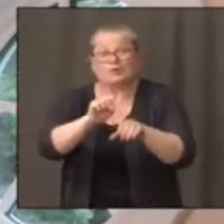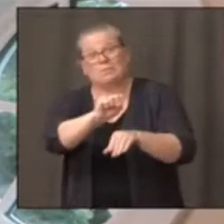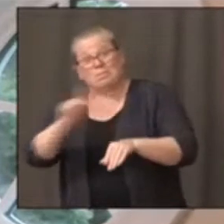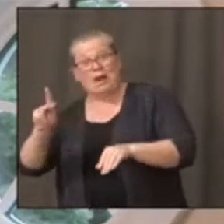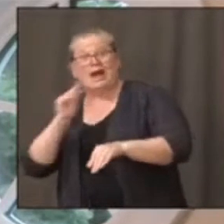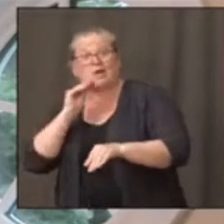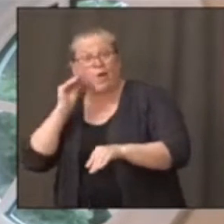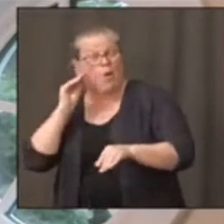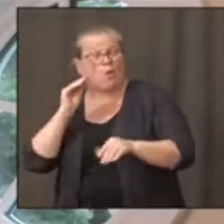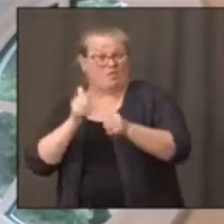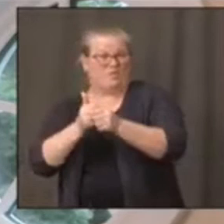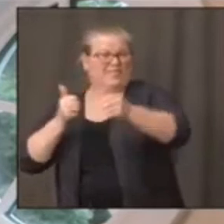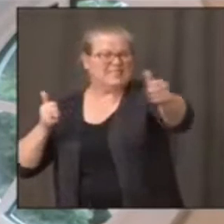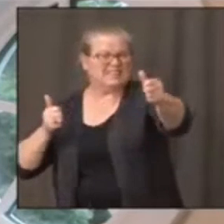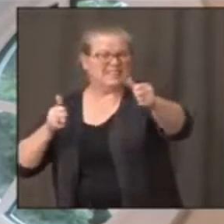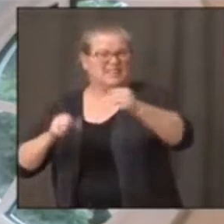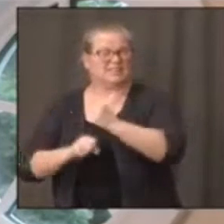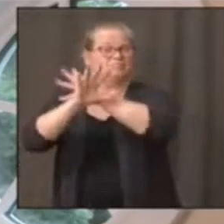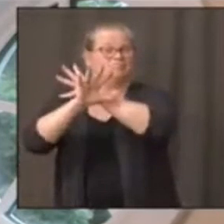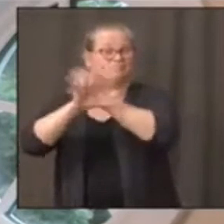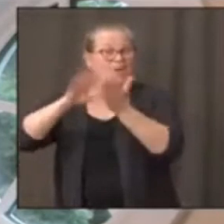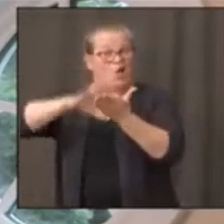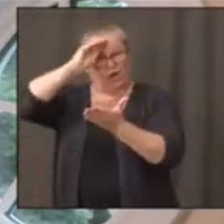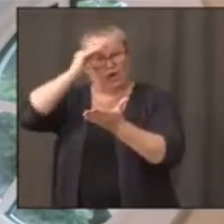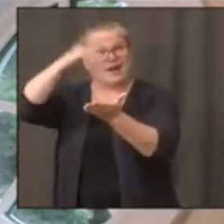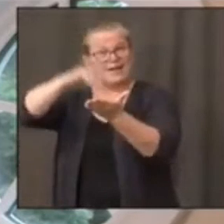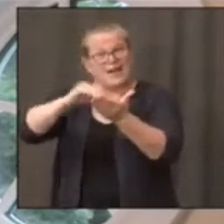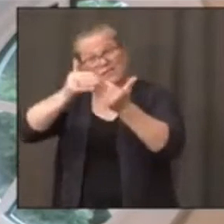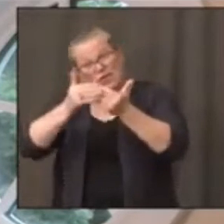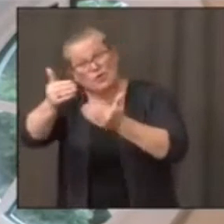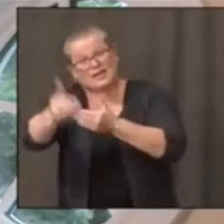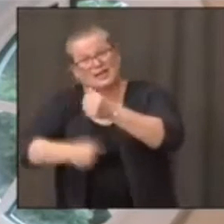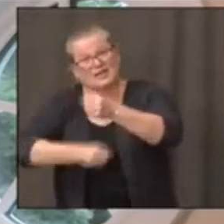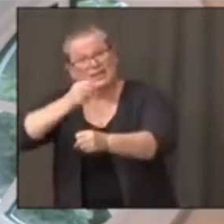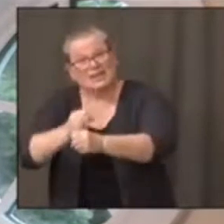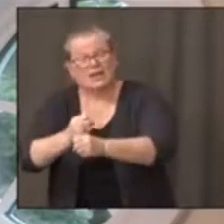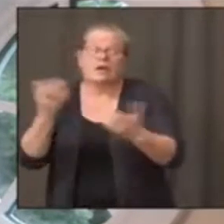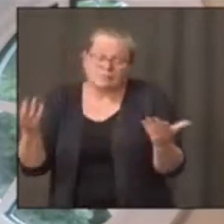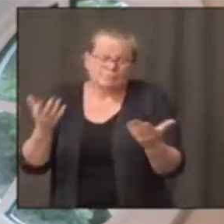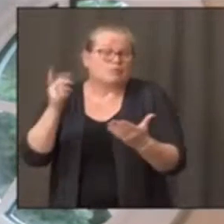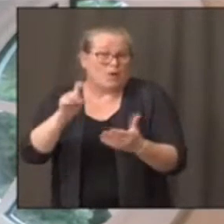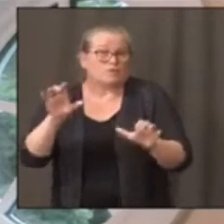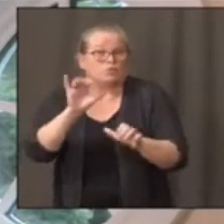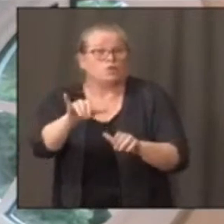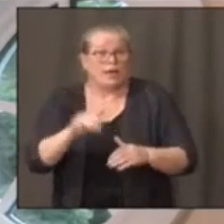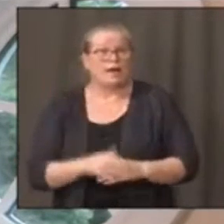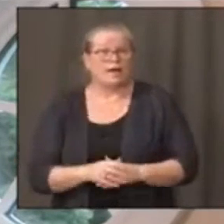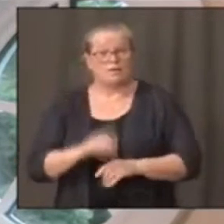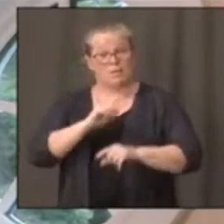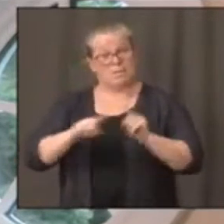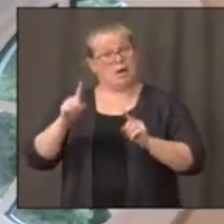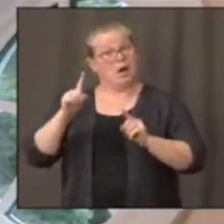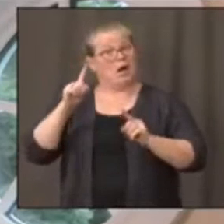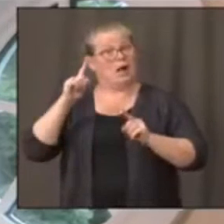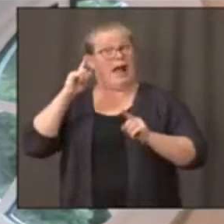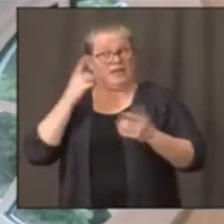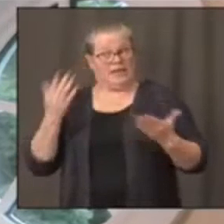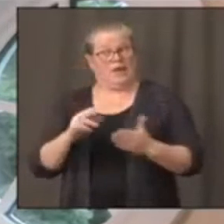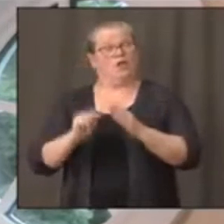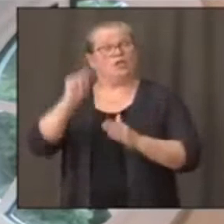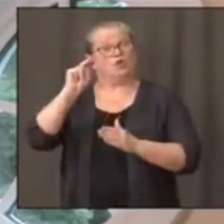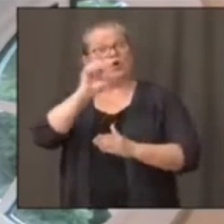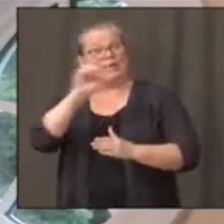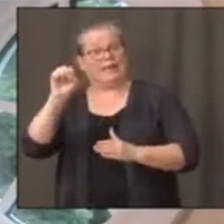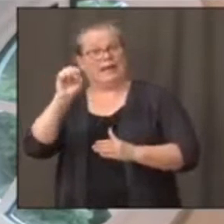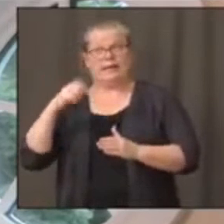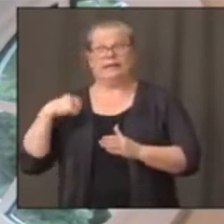is, I think that we have 6 more months with COVID. We bought ourselves a couple of months in the Northeast because of the mitigation steps